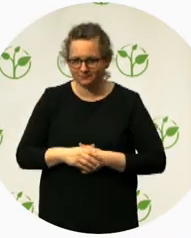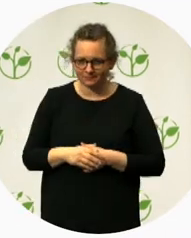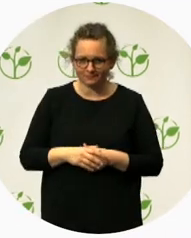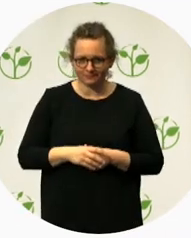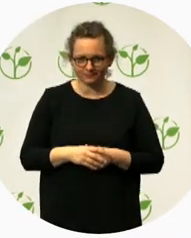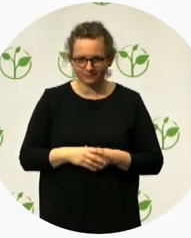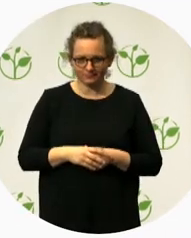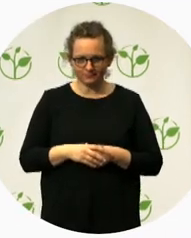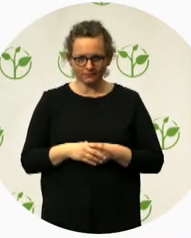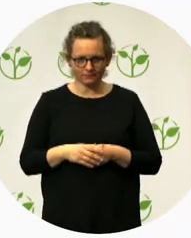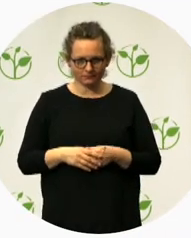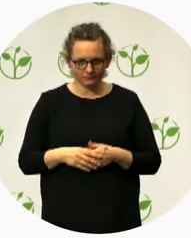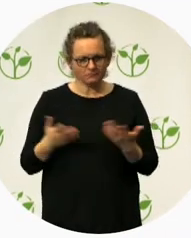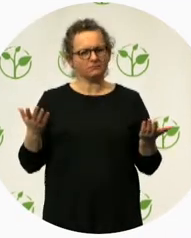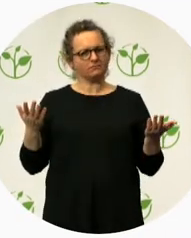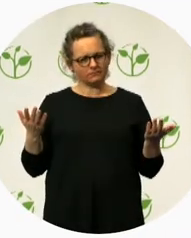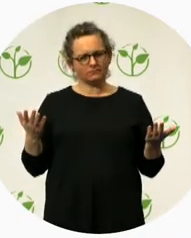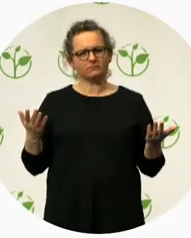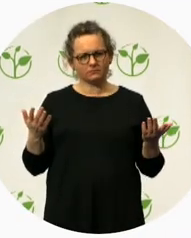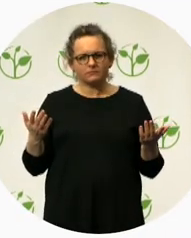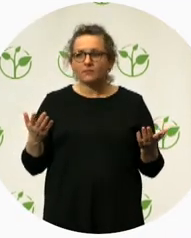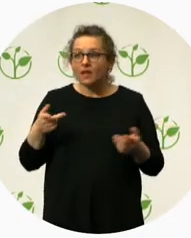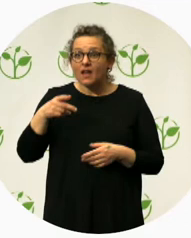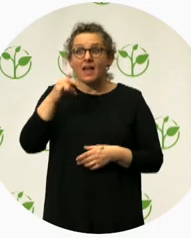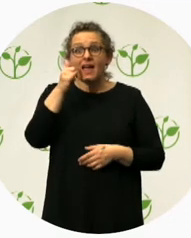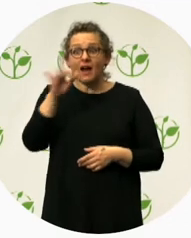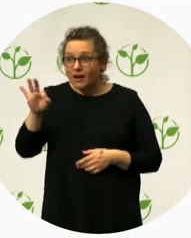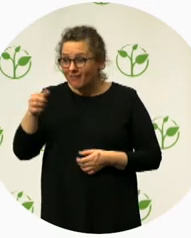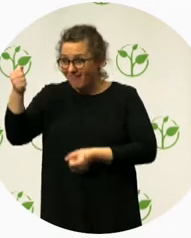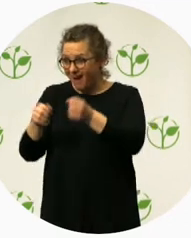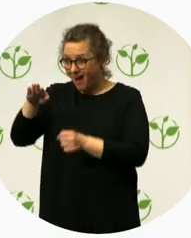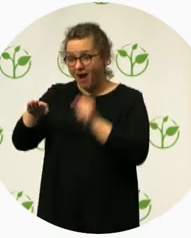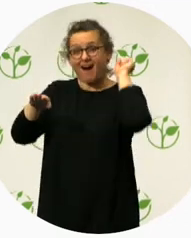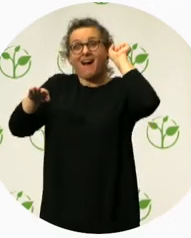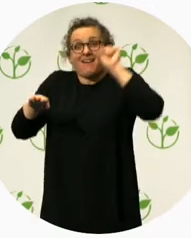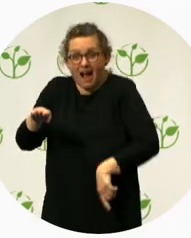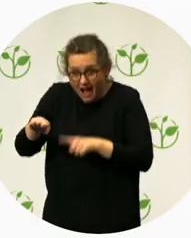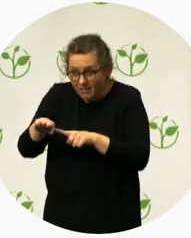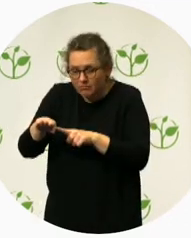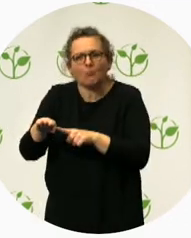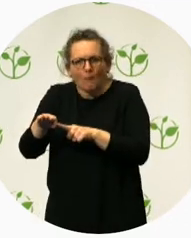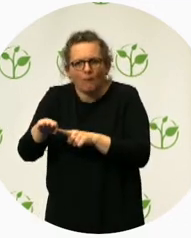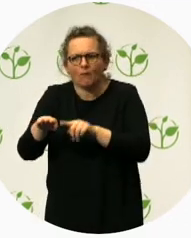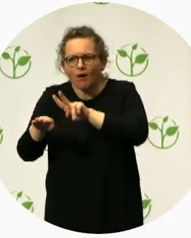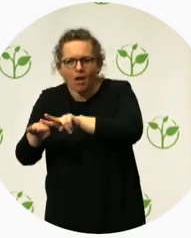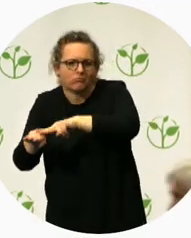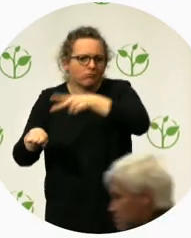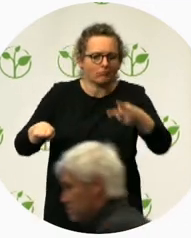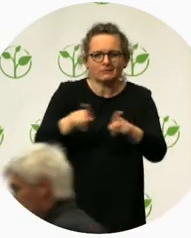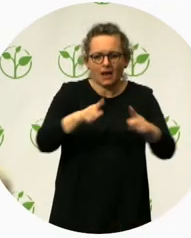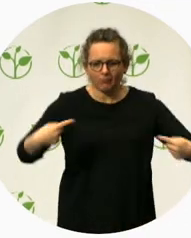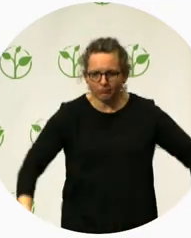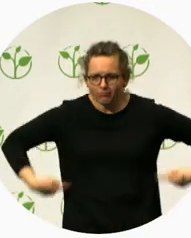wheelchairs. Our mobility becomes much more possible, feasible, autonomous as a result of the